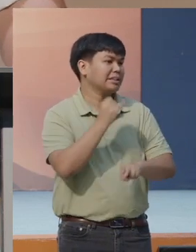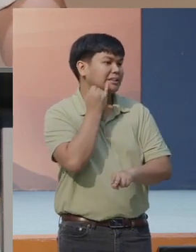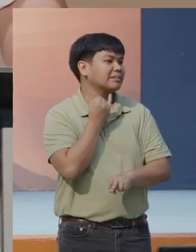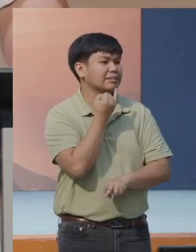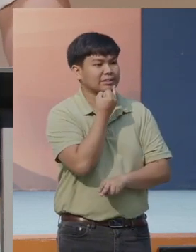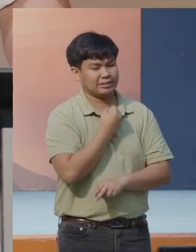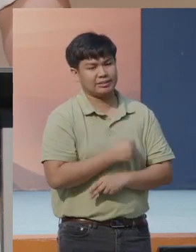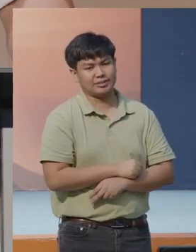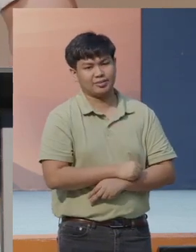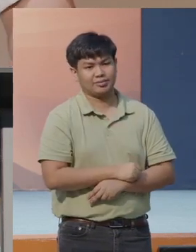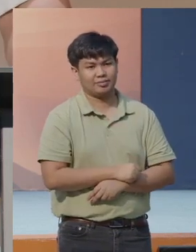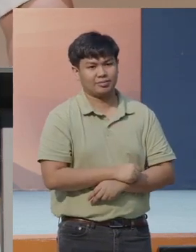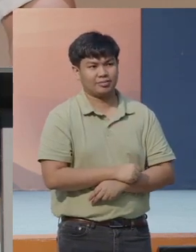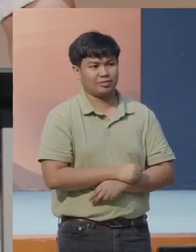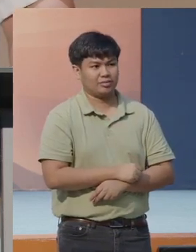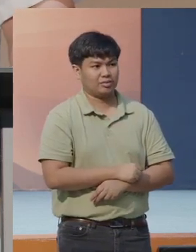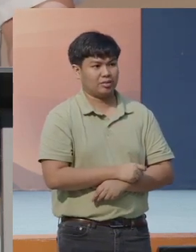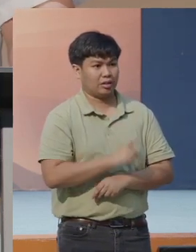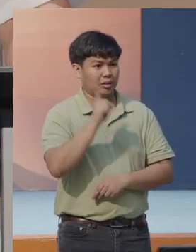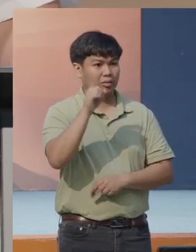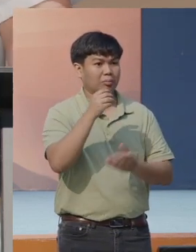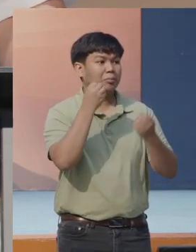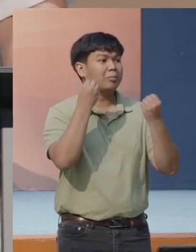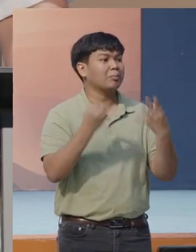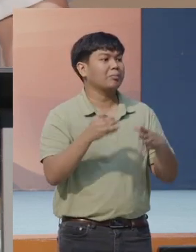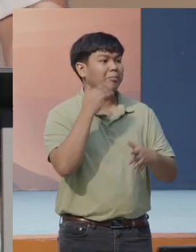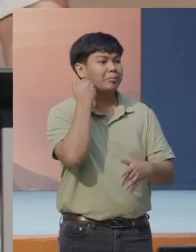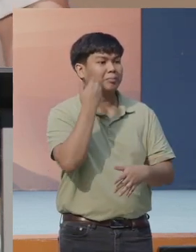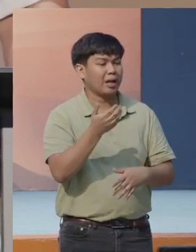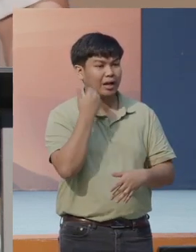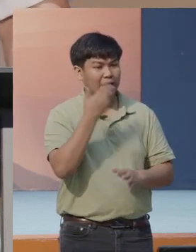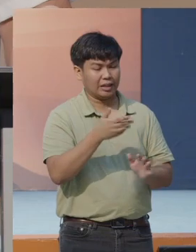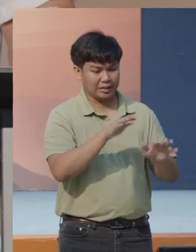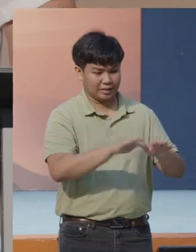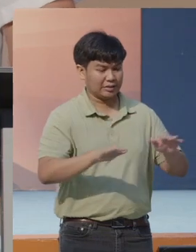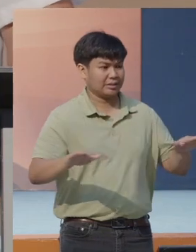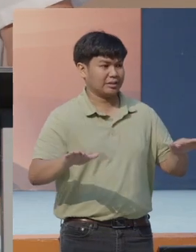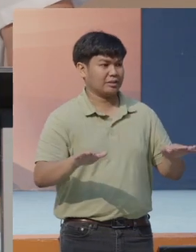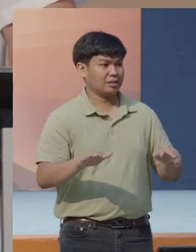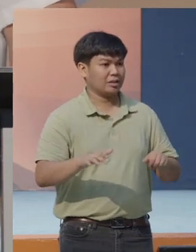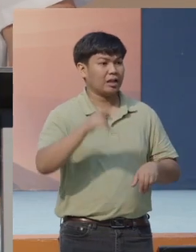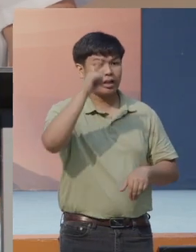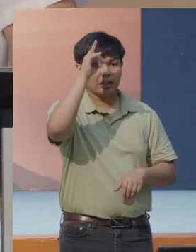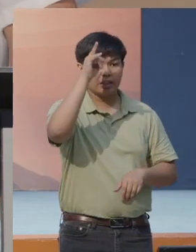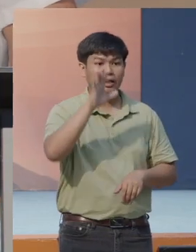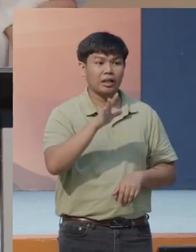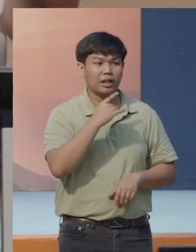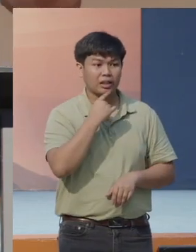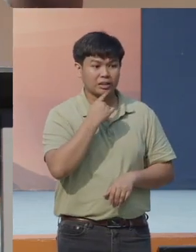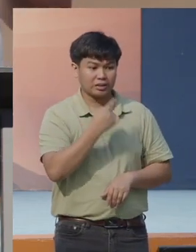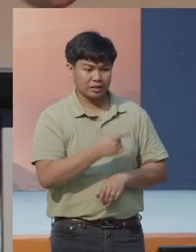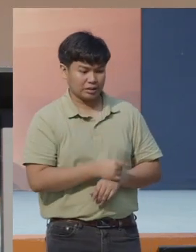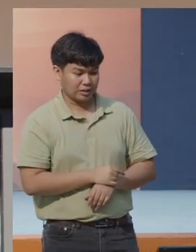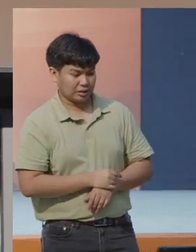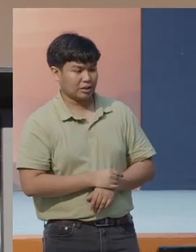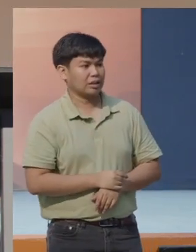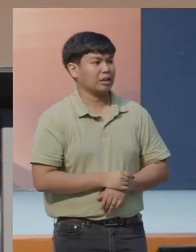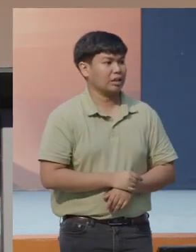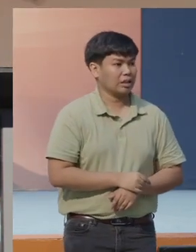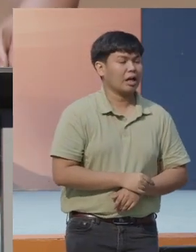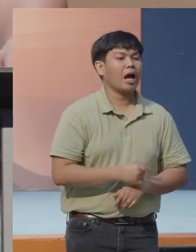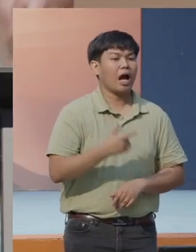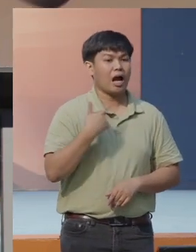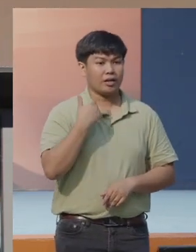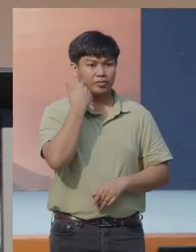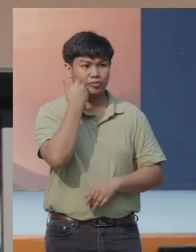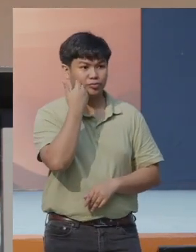God is not pleased with the shedding of blood. Because God has already apportioned that somebody would